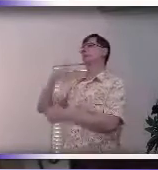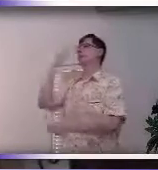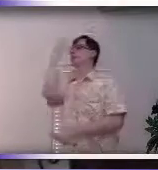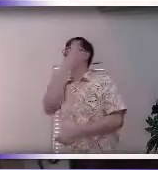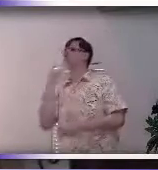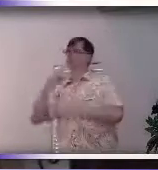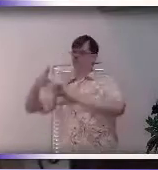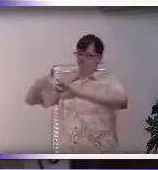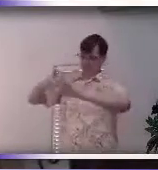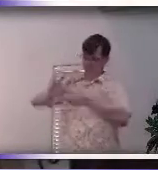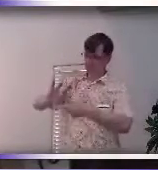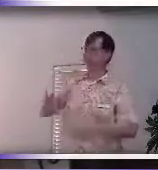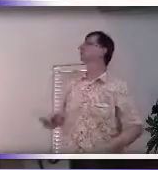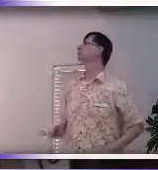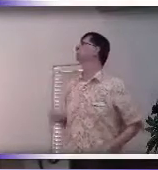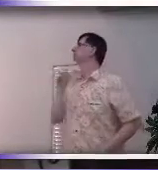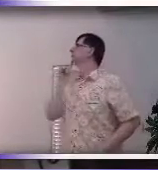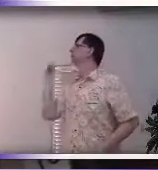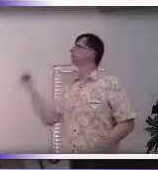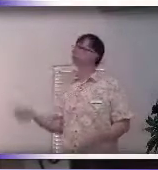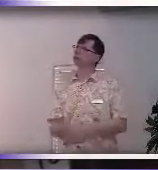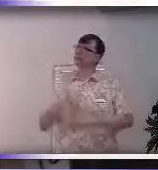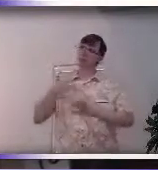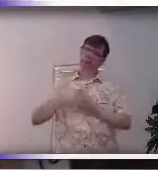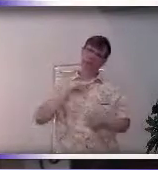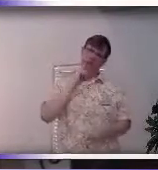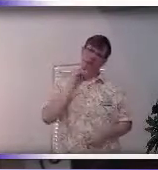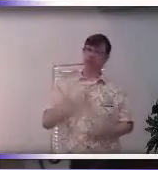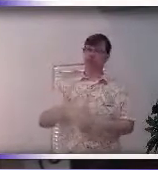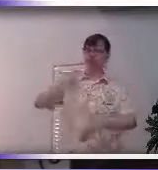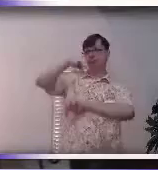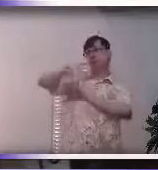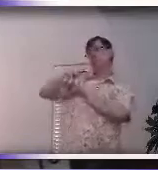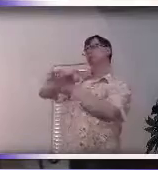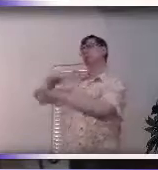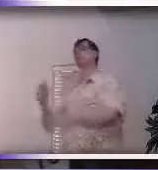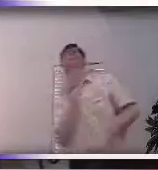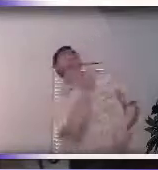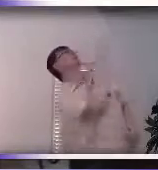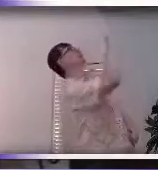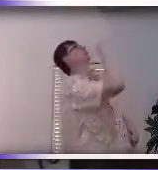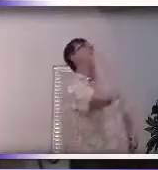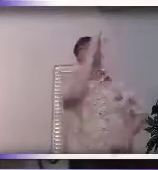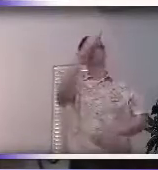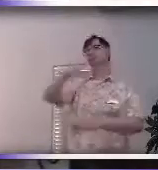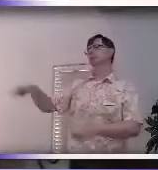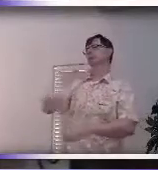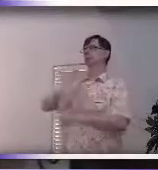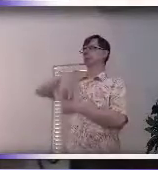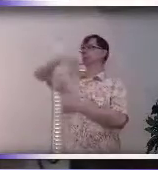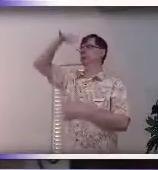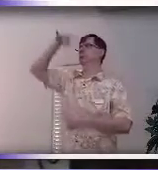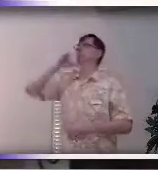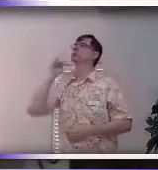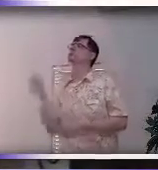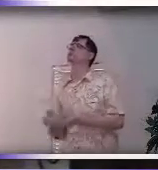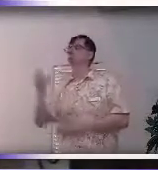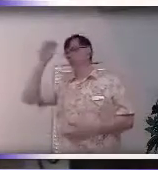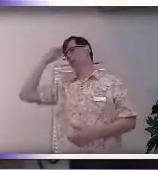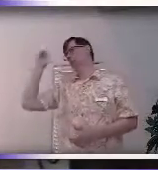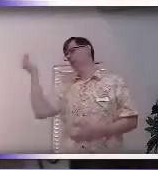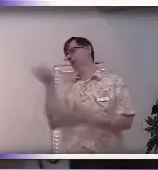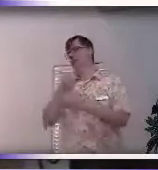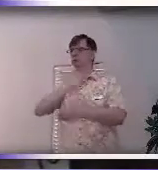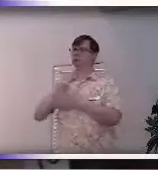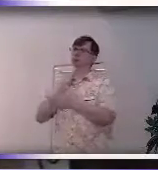and likeness. We are made in the same nature as God. So as Spirit or God contemplates